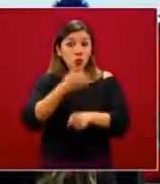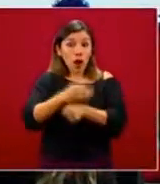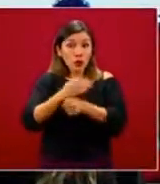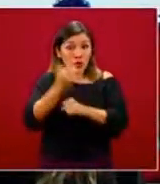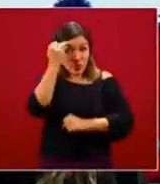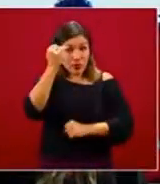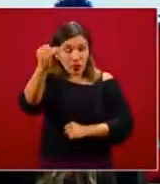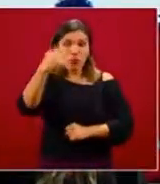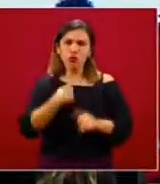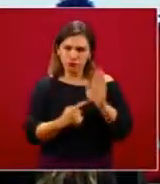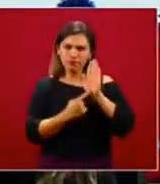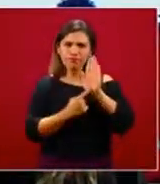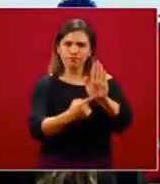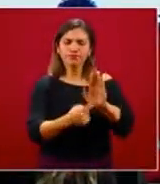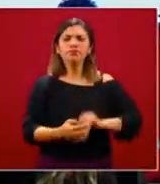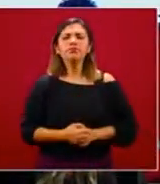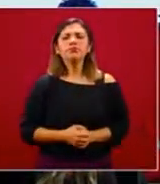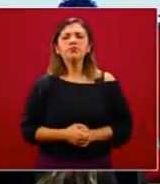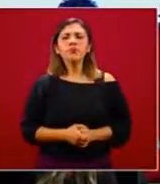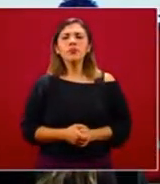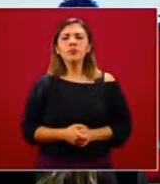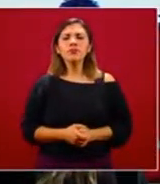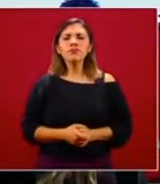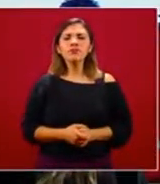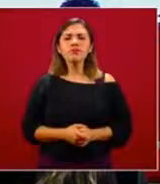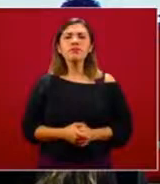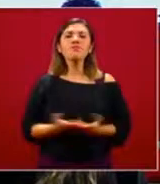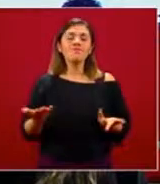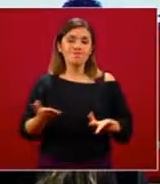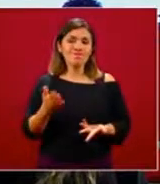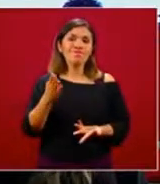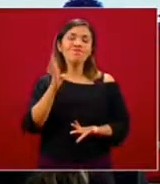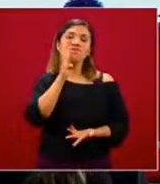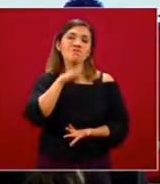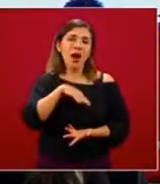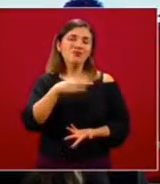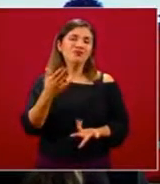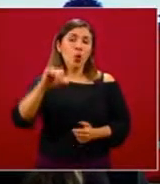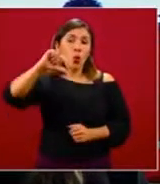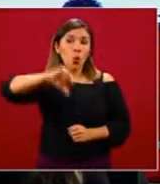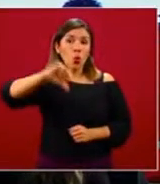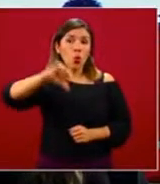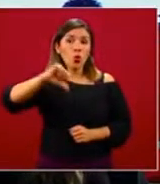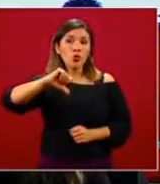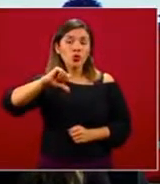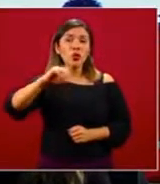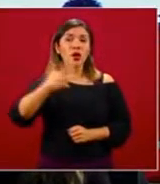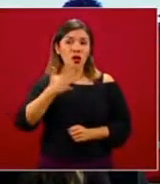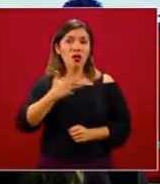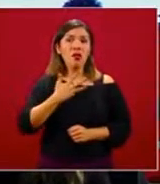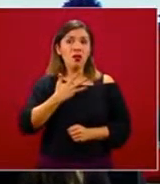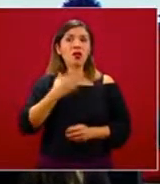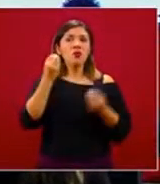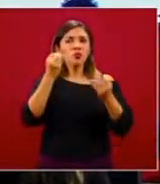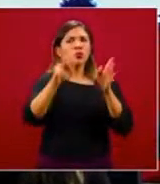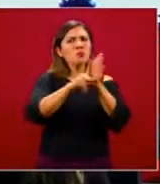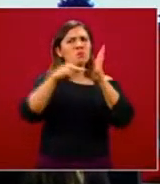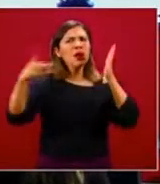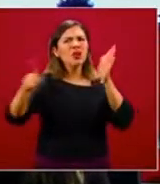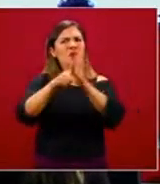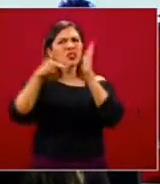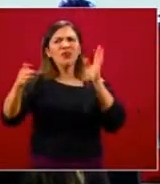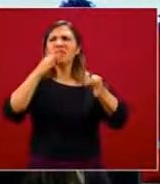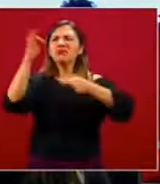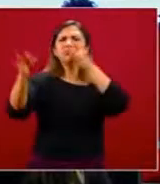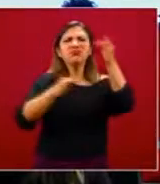lo presento. In real time, I'll Me parece un present poco this. desafortunado. Hoy tuvimos I think that it's varios periódicos de pretty circulación